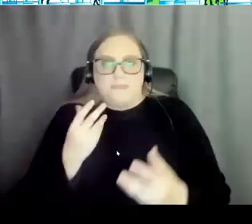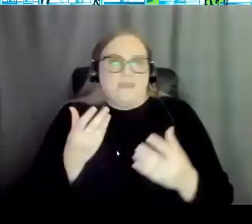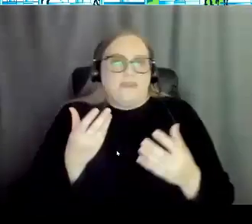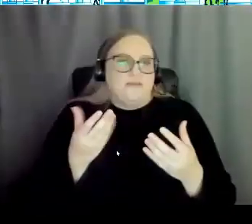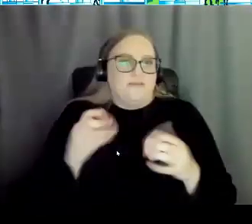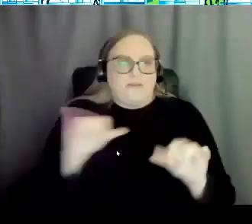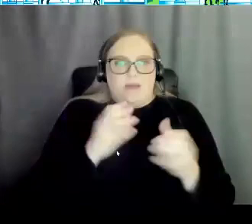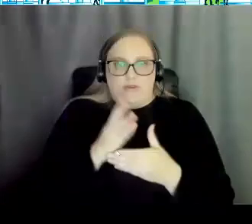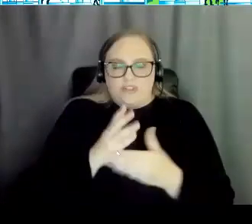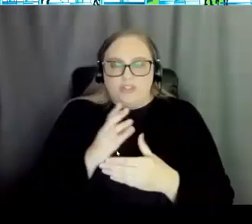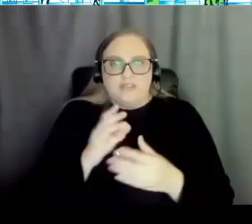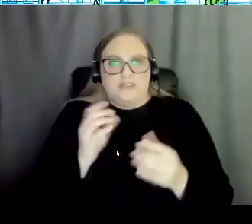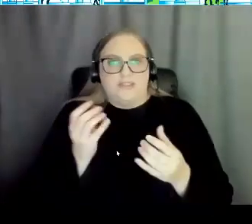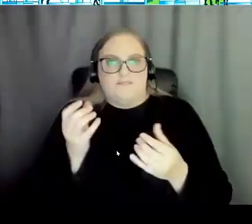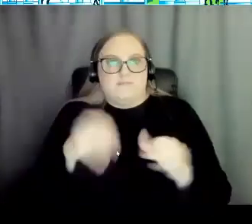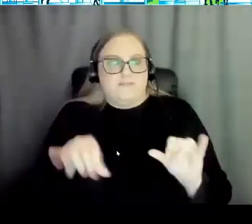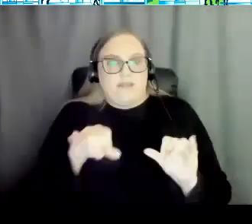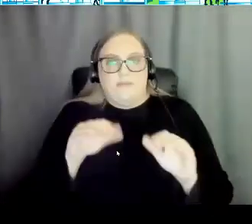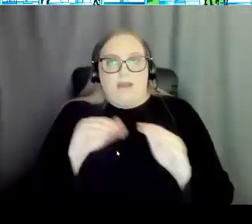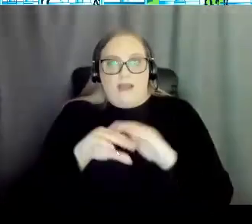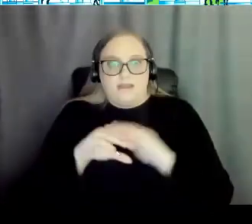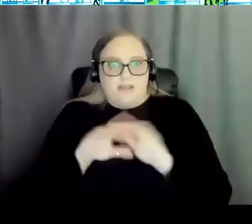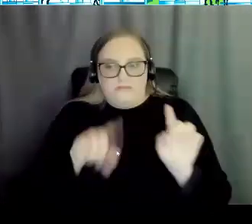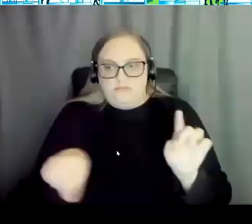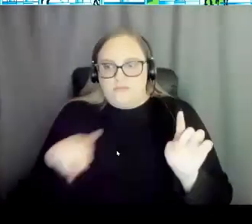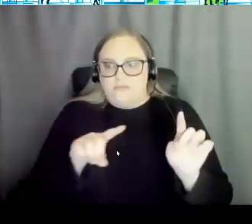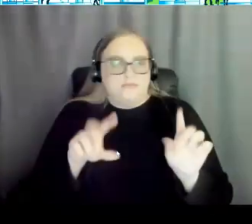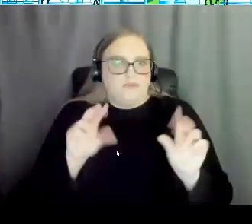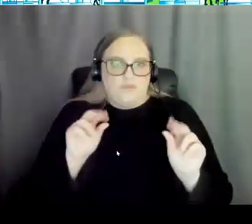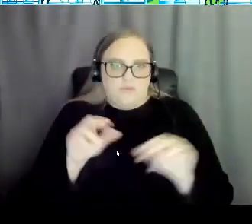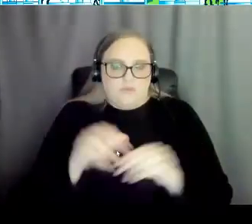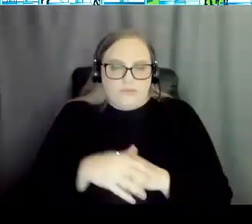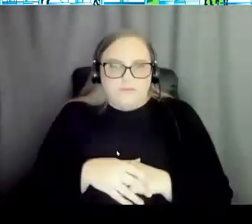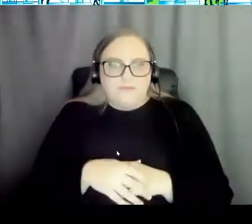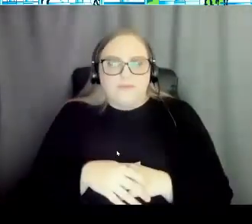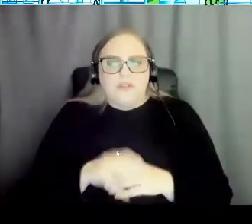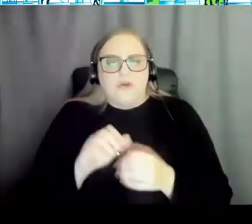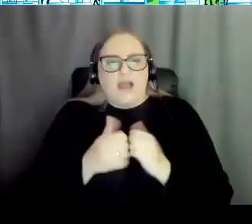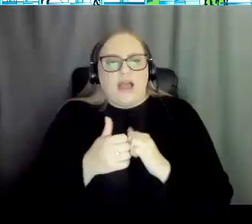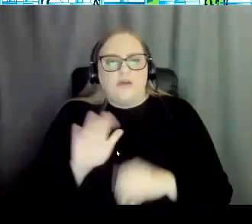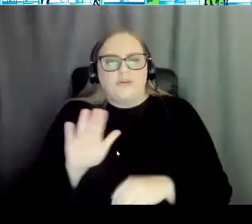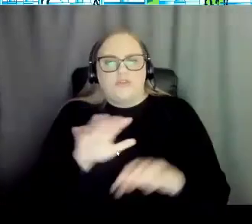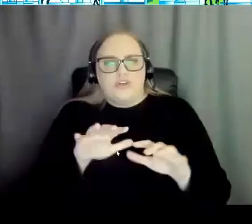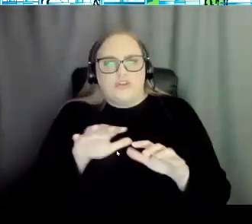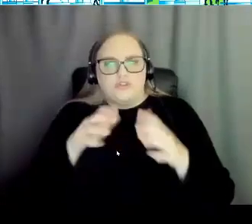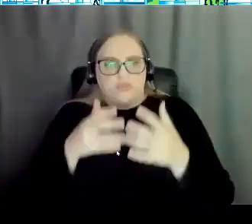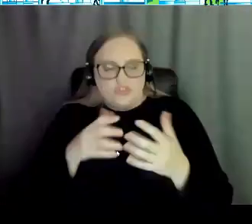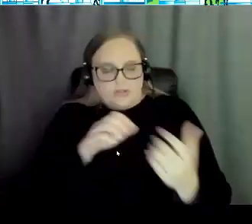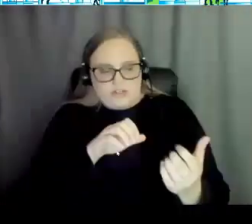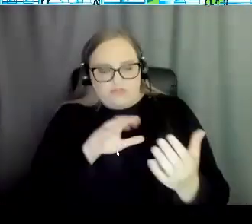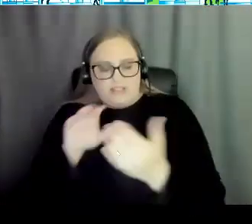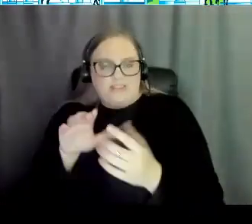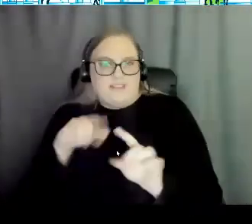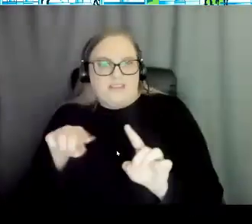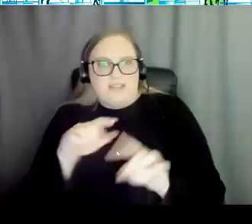to people in the highest rungs of power across the country. So how will your consortia address these power differentials? And